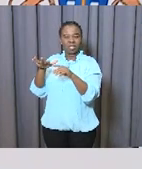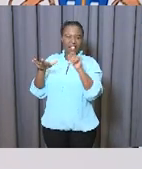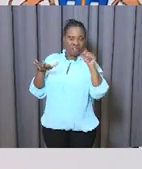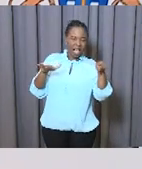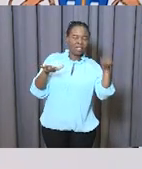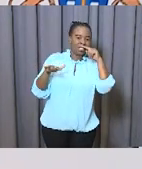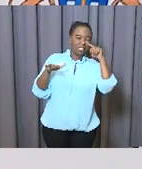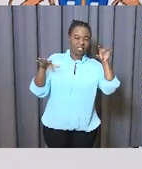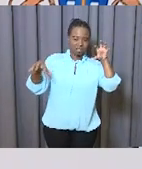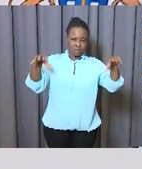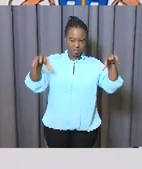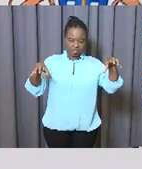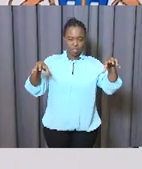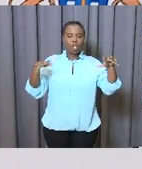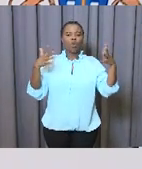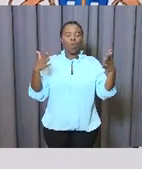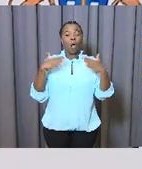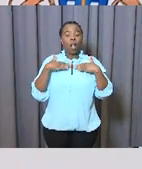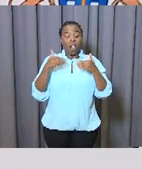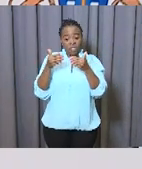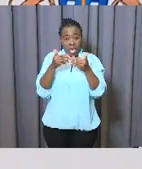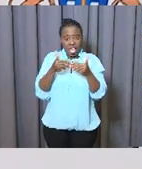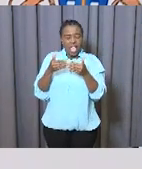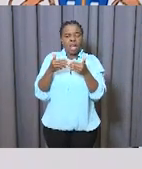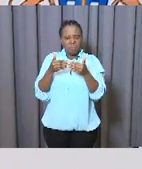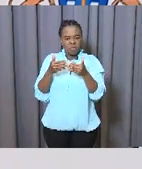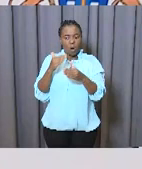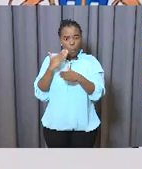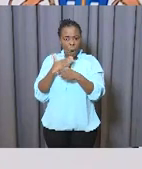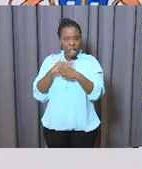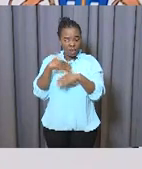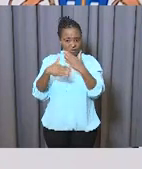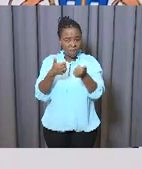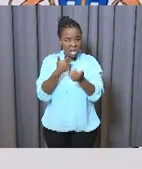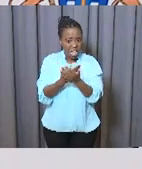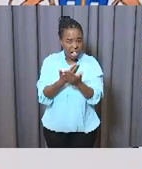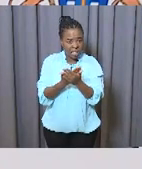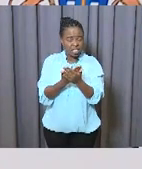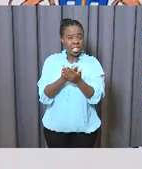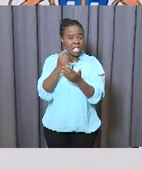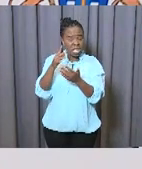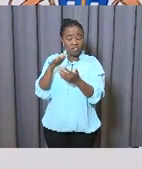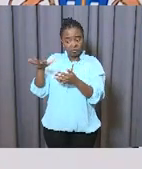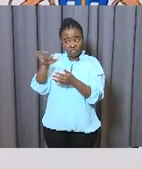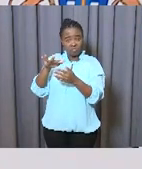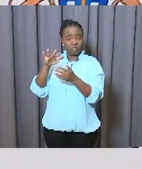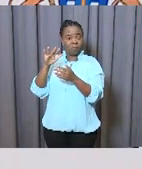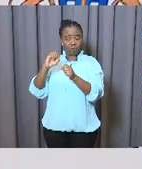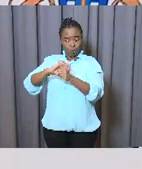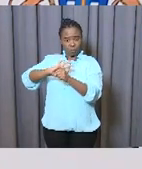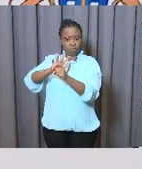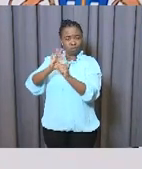and our healthcare services would not be able to cope ordinarily if the outbreak was to reach the level that